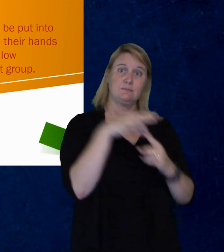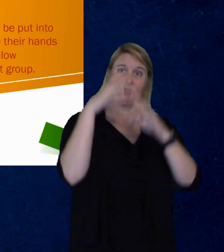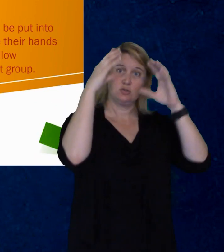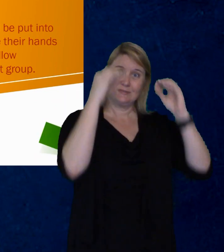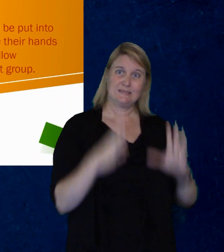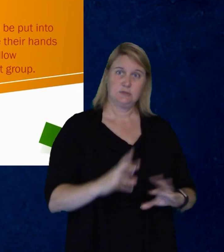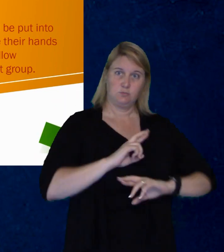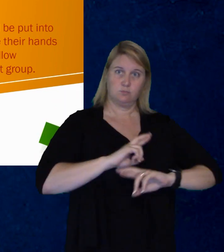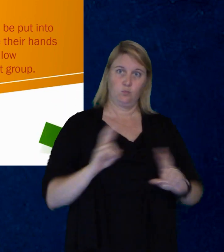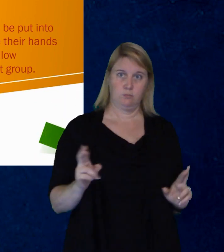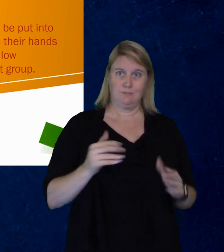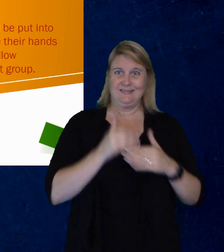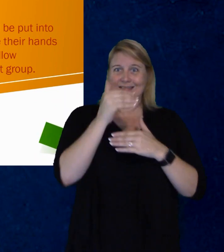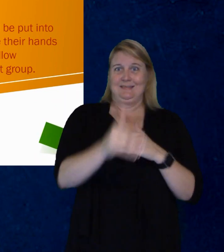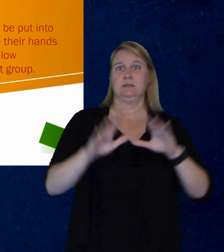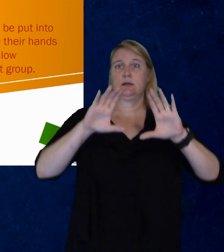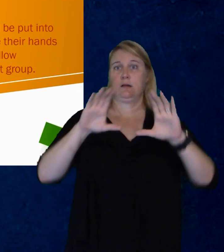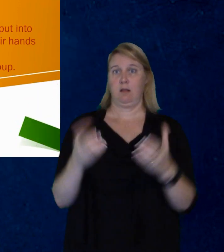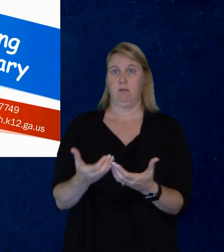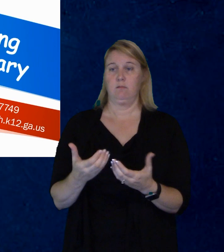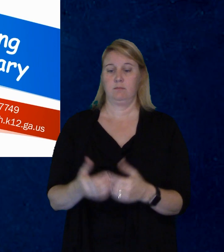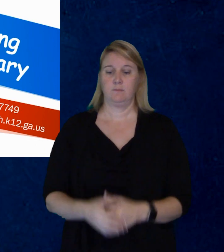the next class.